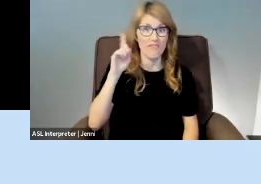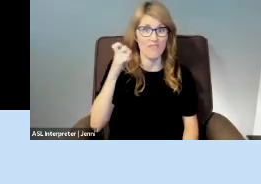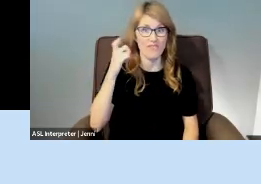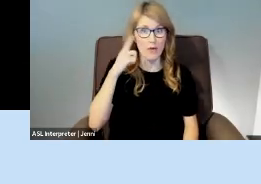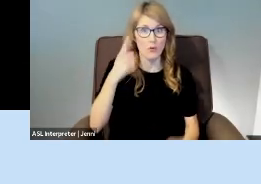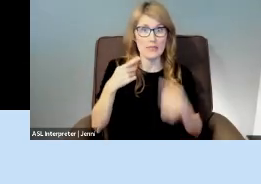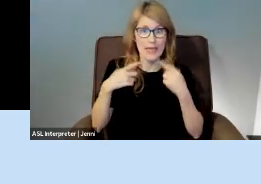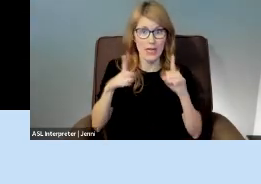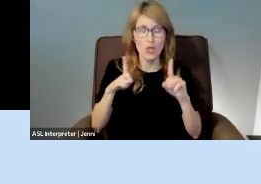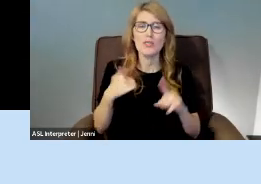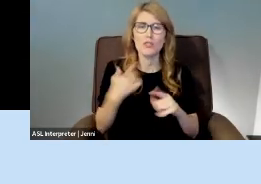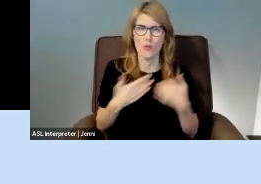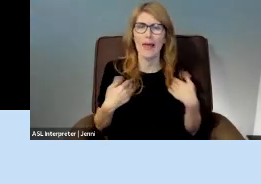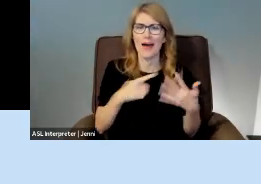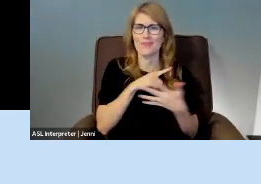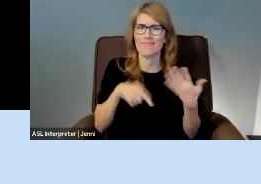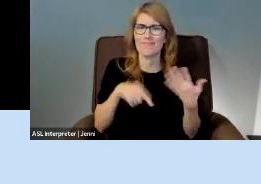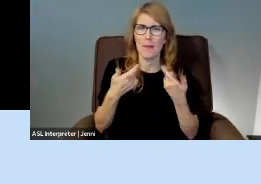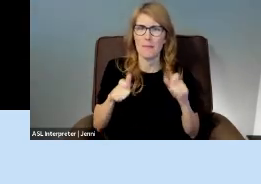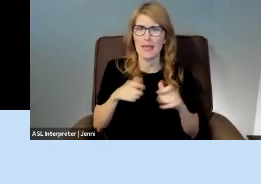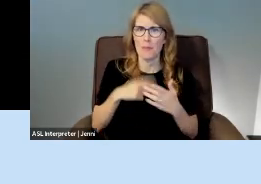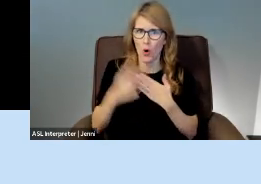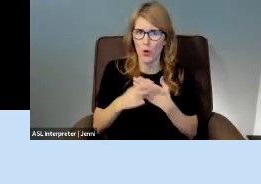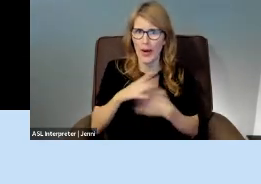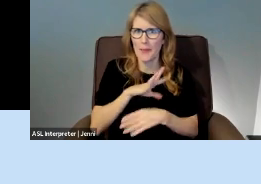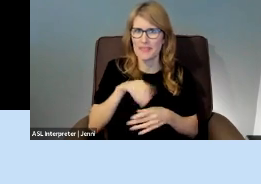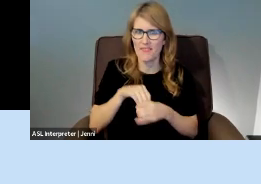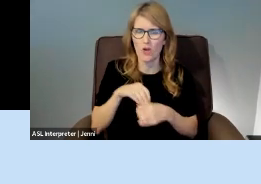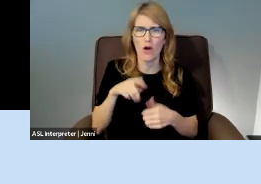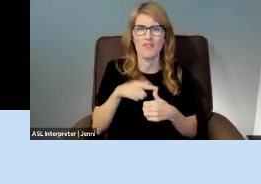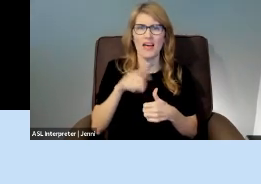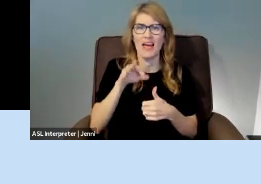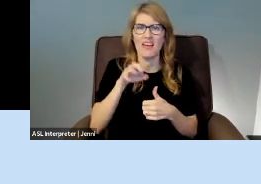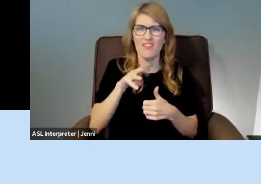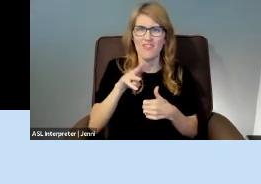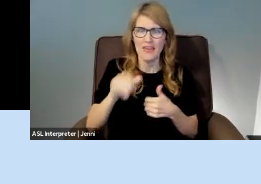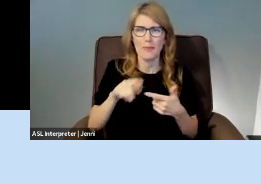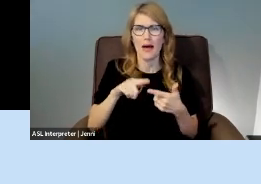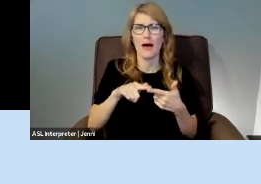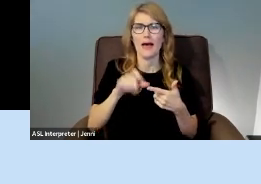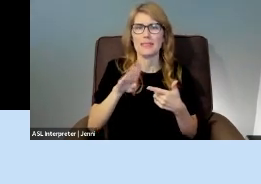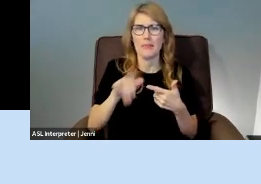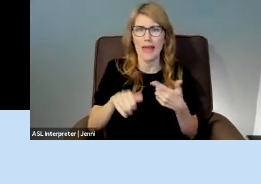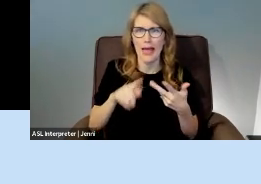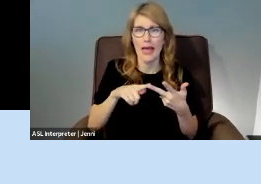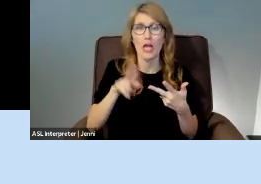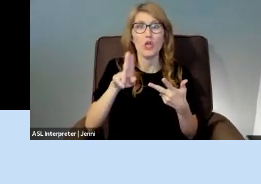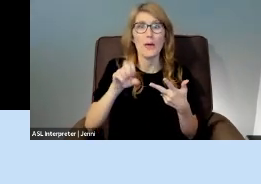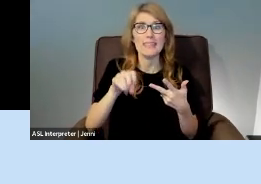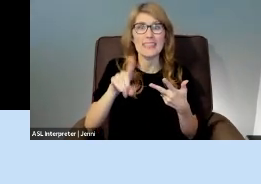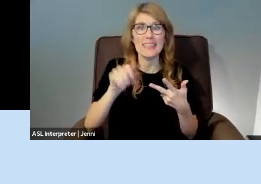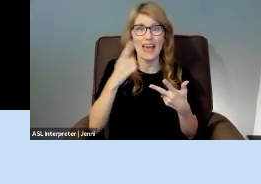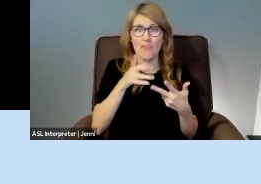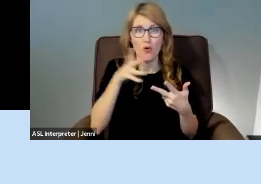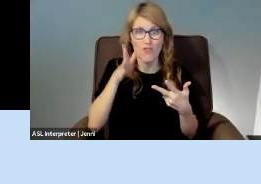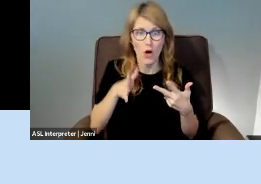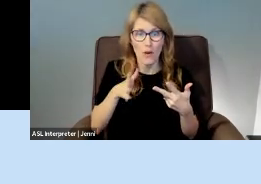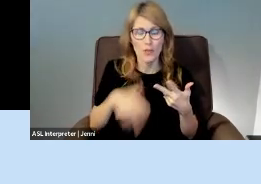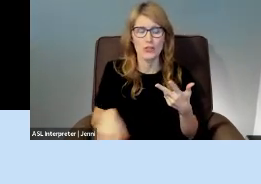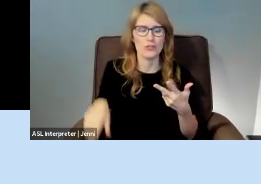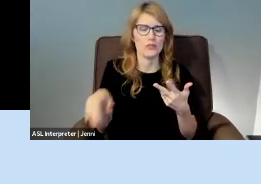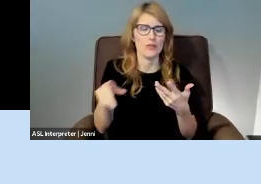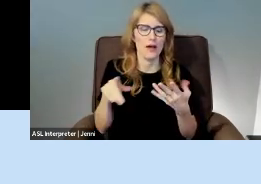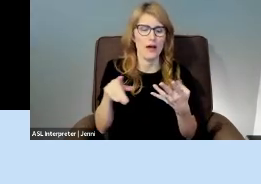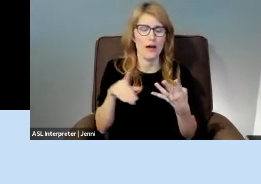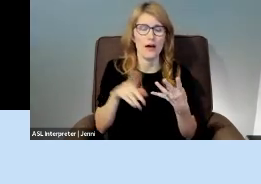big programs that come into play: FEMA, SBA, USDA for any farmers that are out there, agricultural workers,